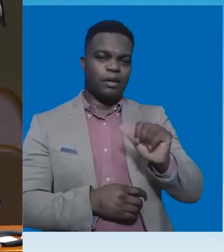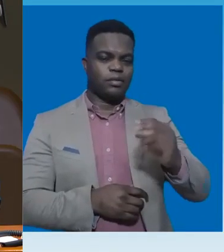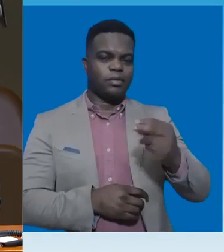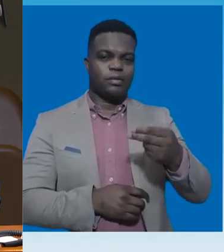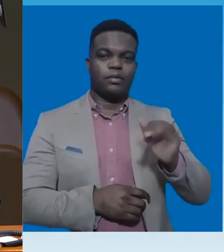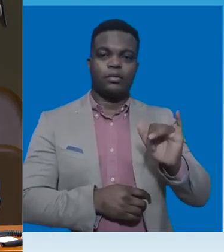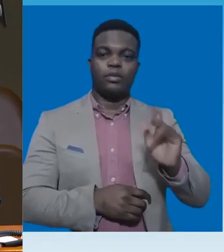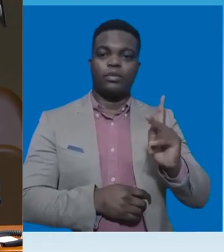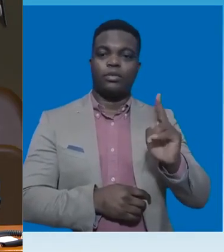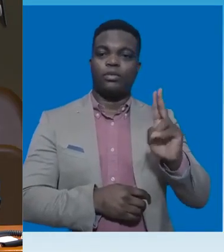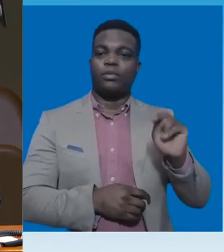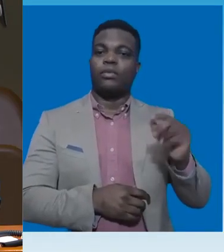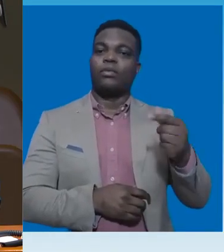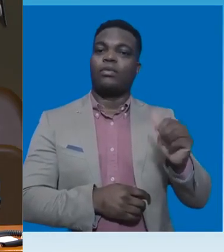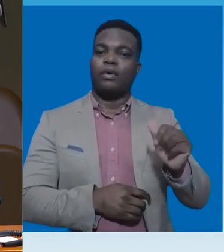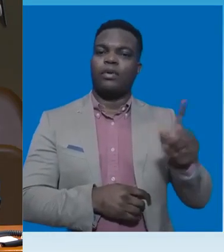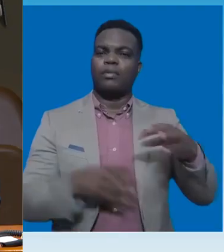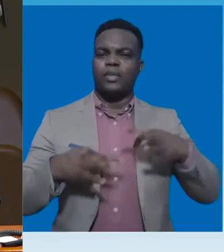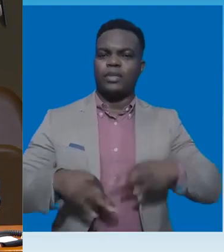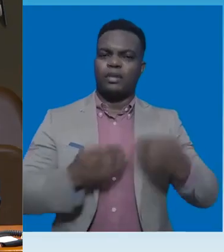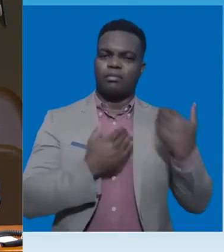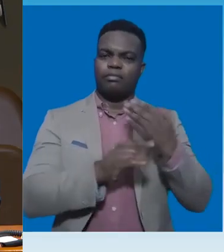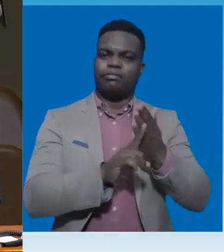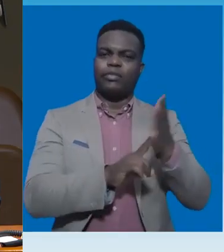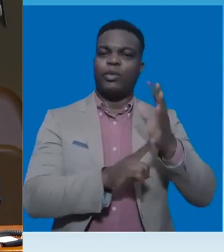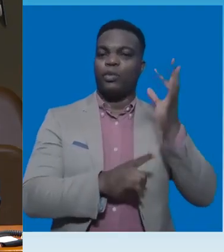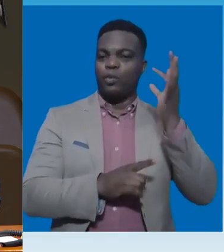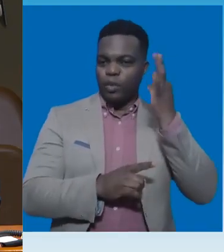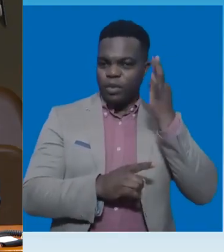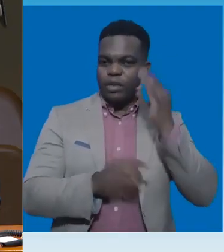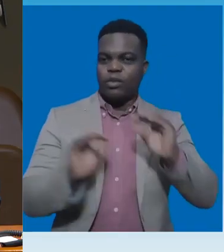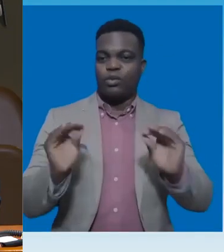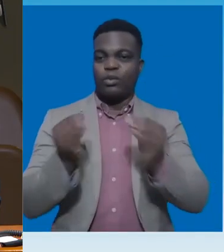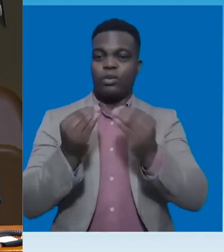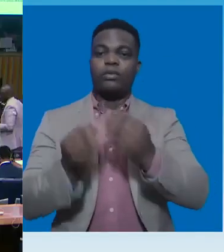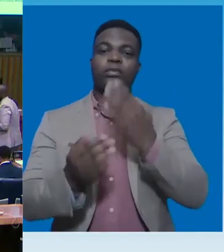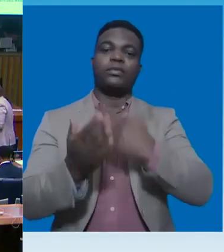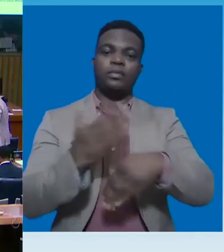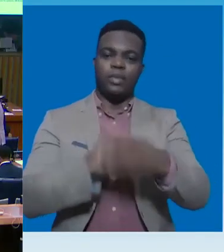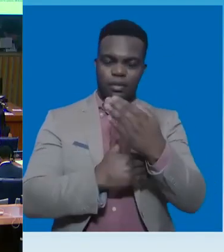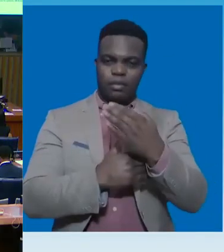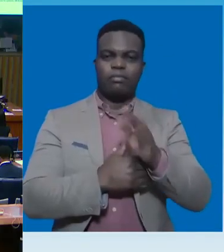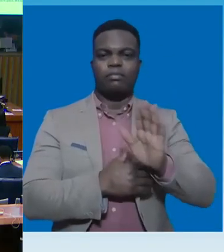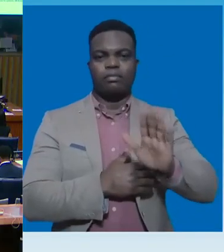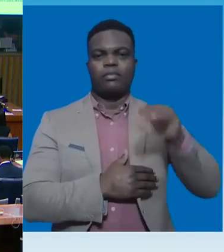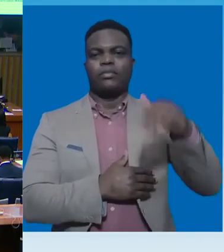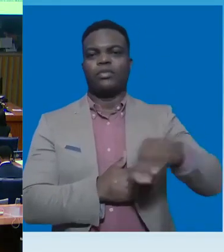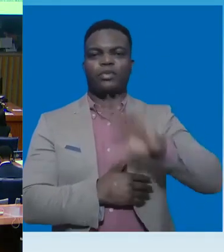People with Disabilities of the Republic of South Africa, to deliver the keynote address.